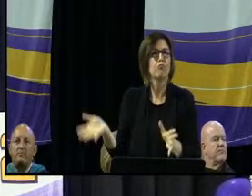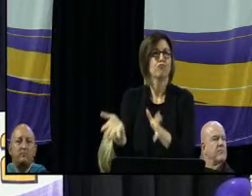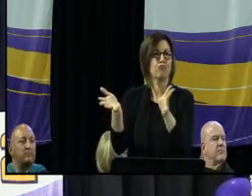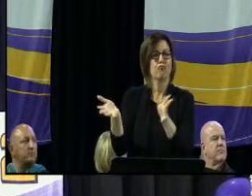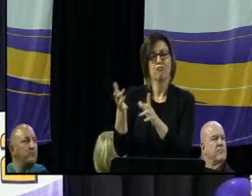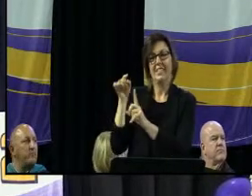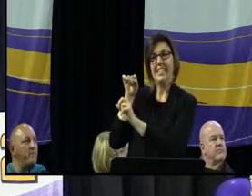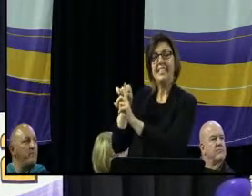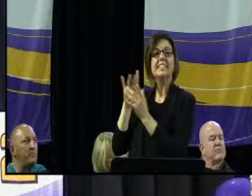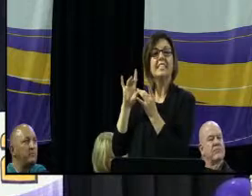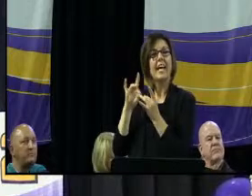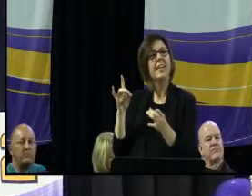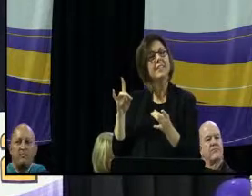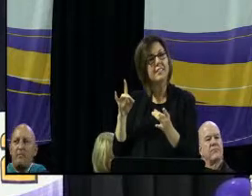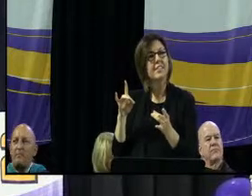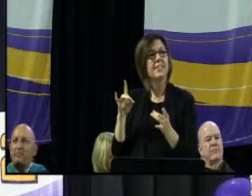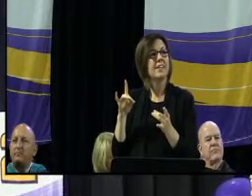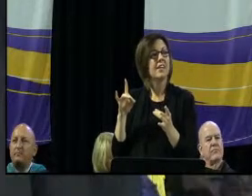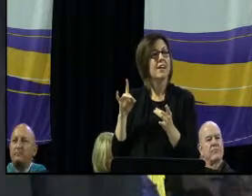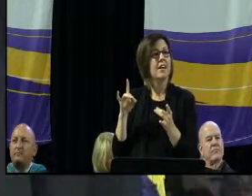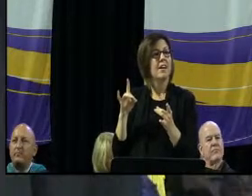said, "Take pride in